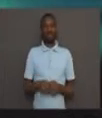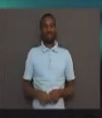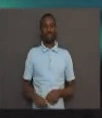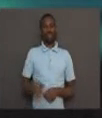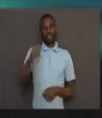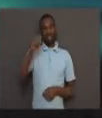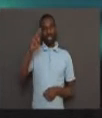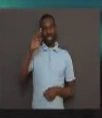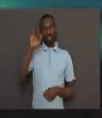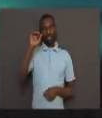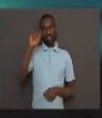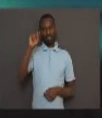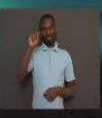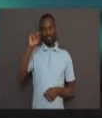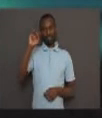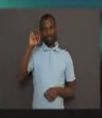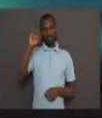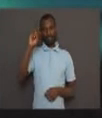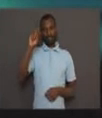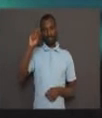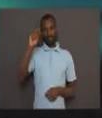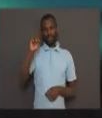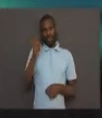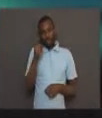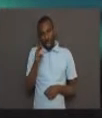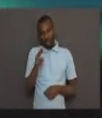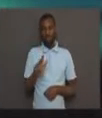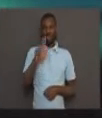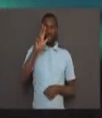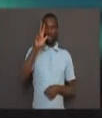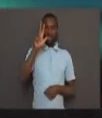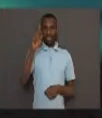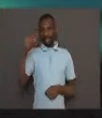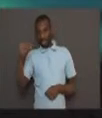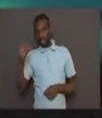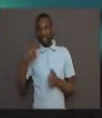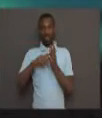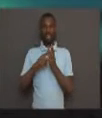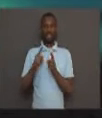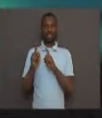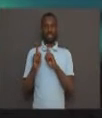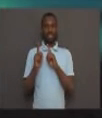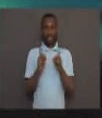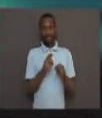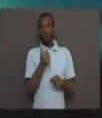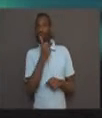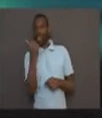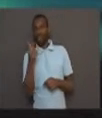Tritium, or 3H, is another isotope of